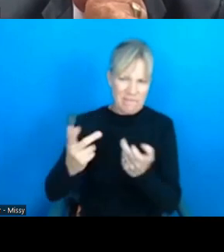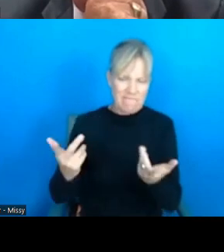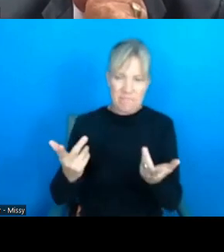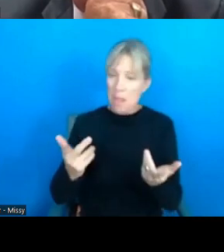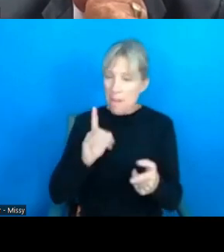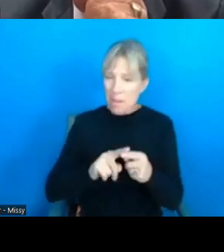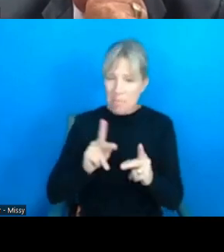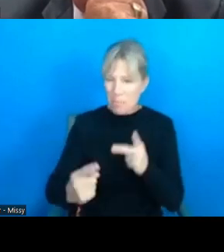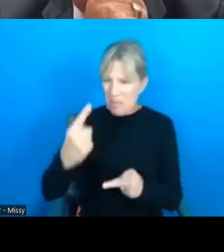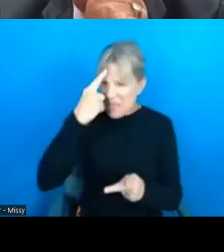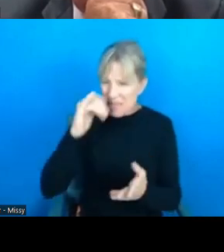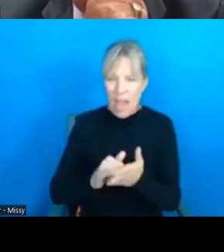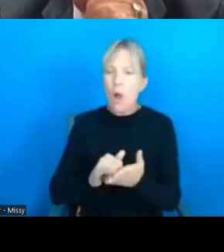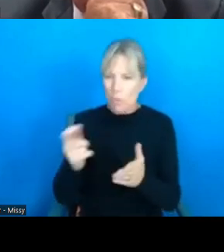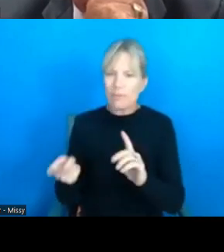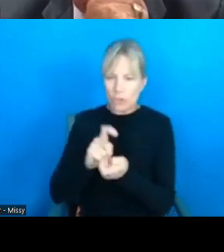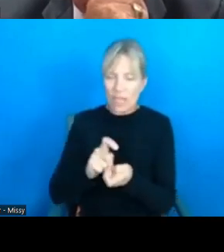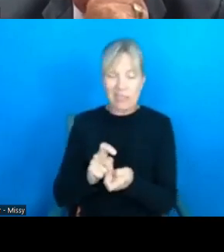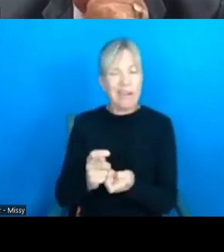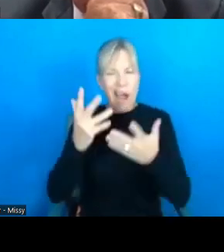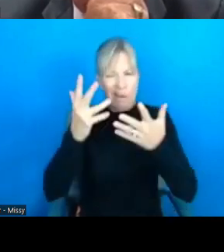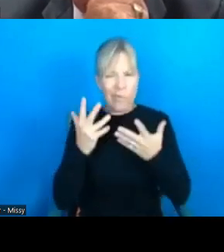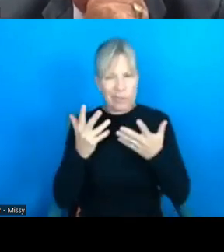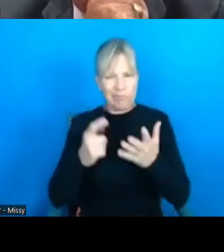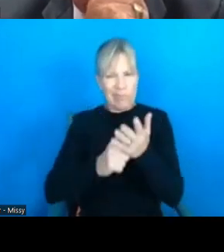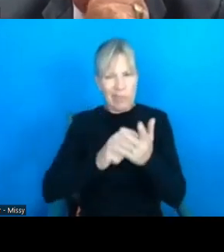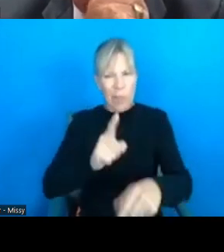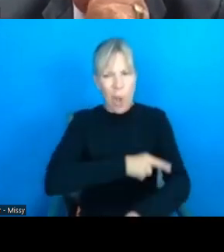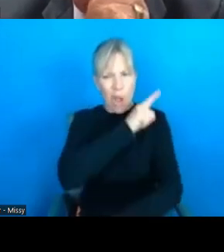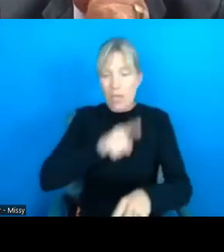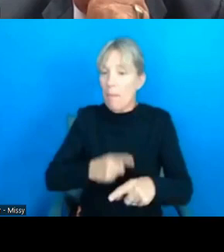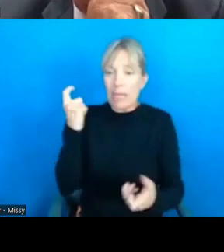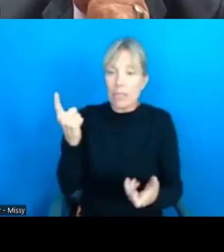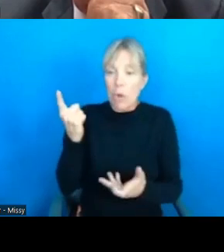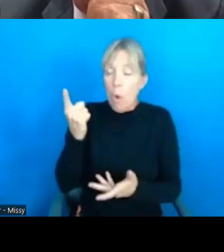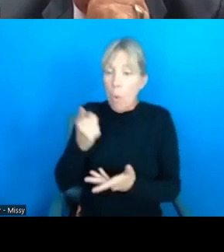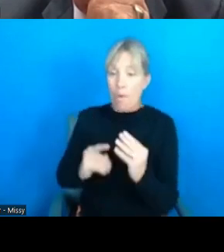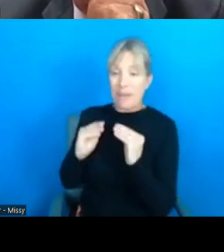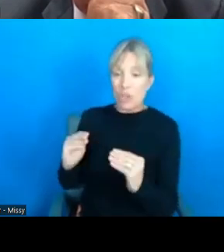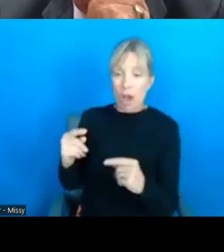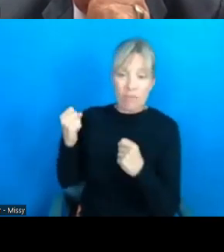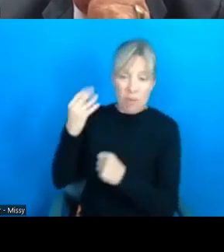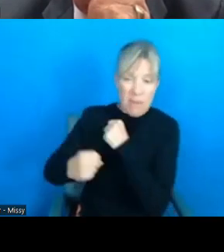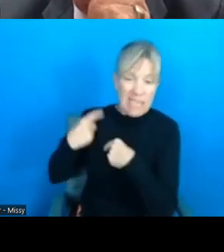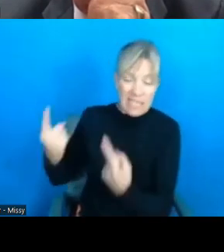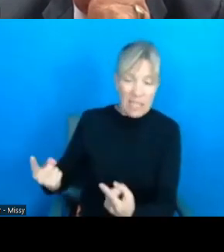that mindset. And unfortunately, it takes a long time to unlearn what has been learned, but we can do that.